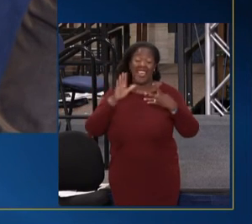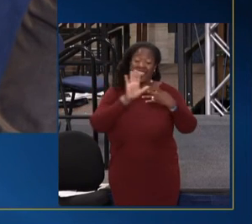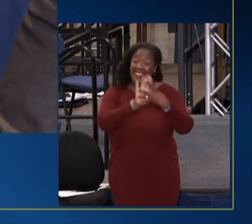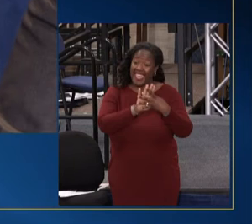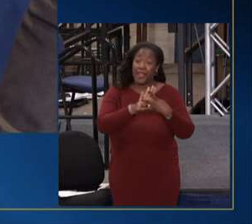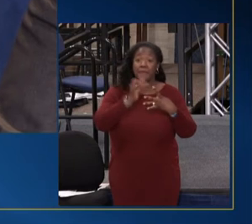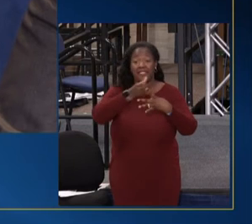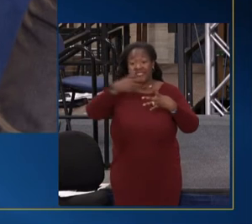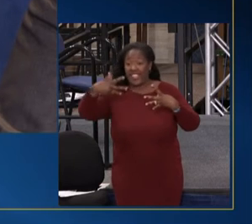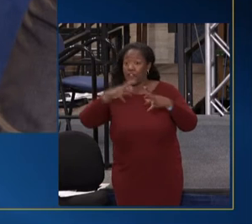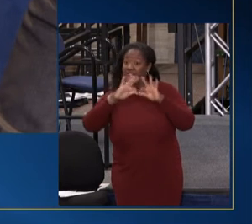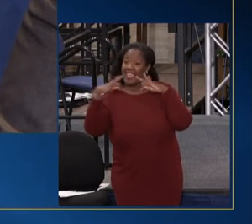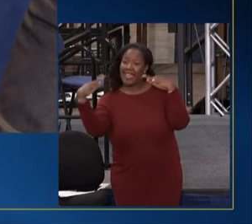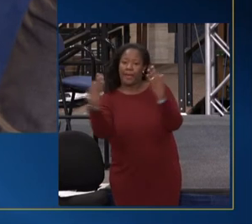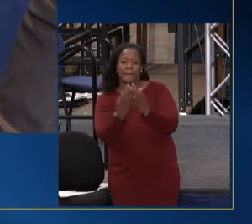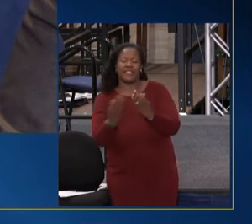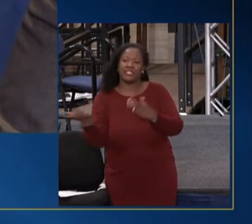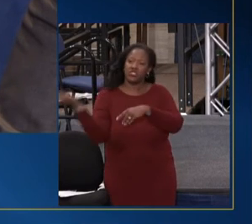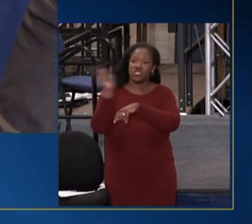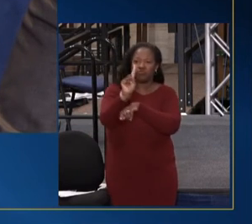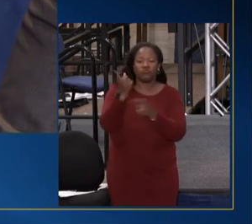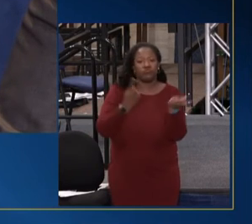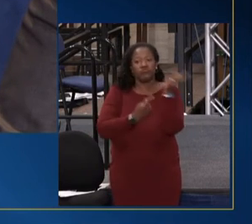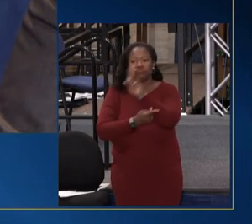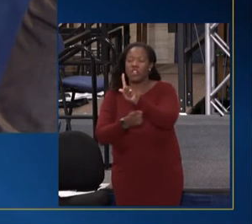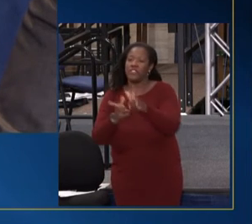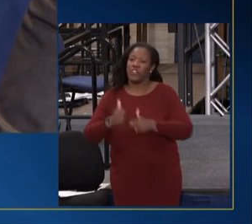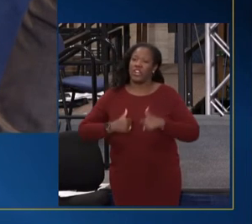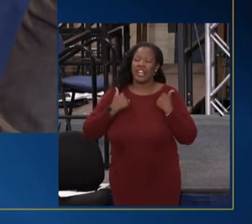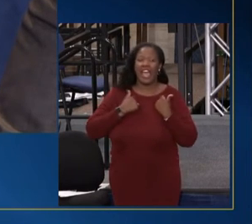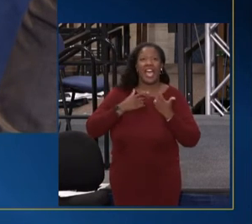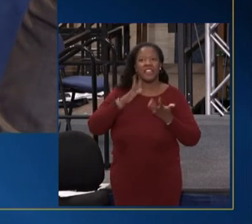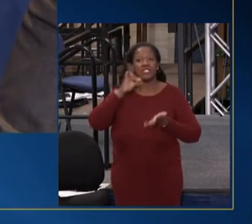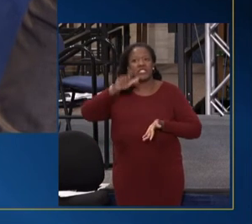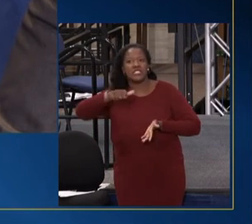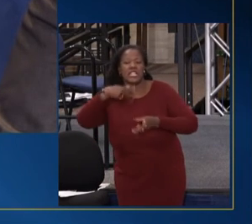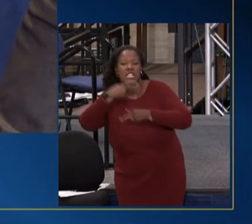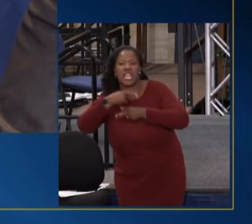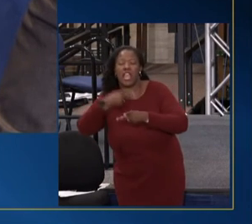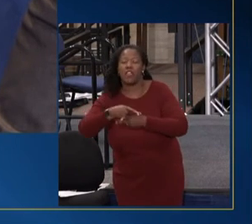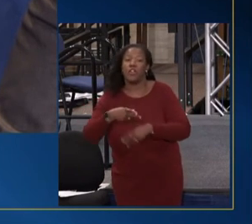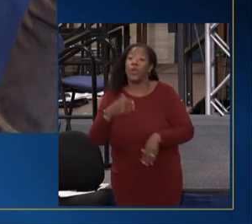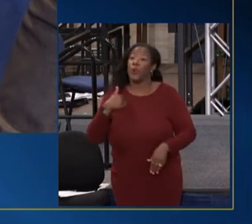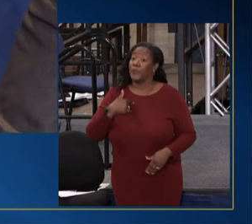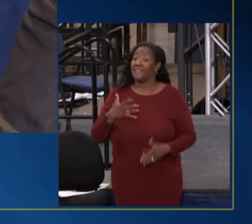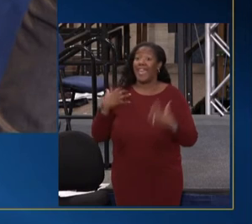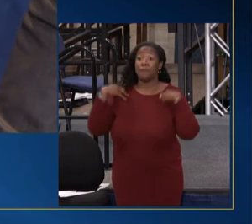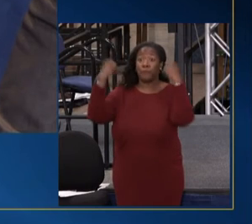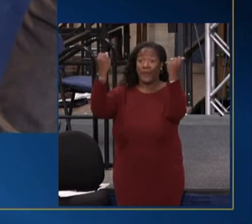bravely and talked about their lives and talked about the care they need. We've also had some really brave